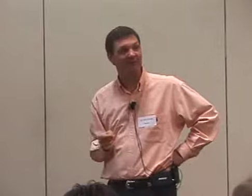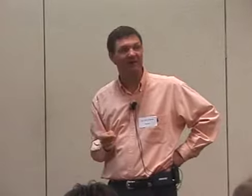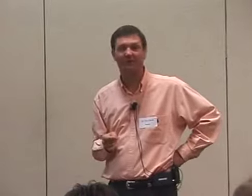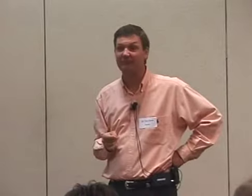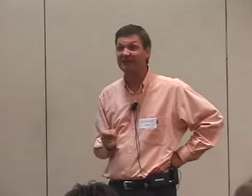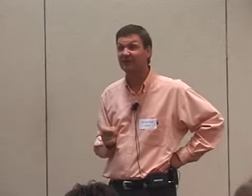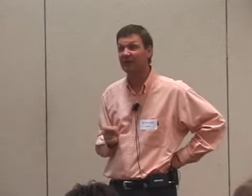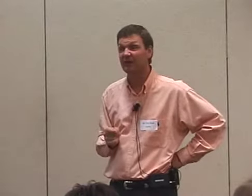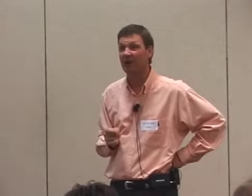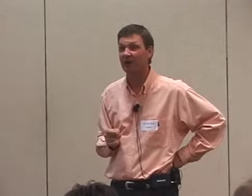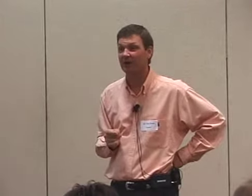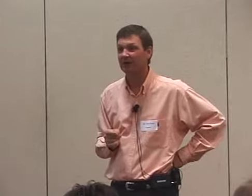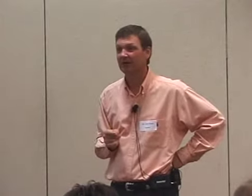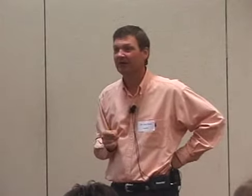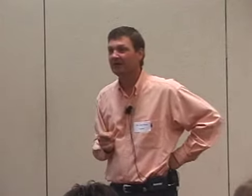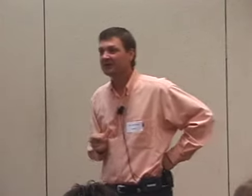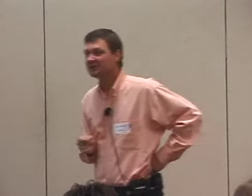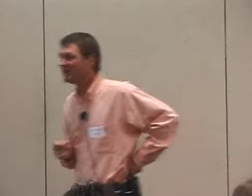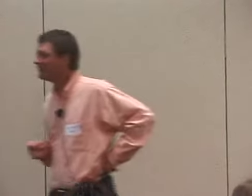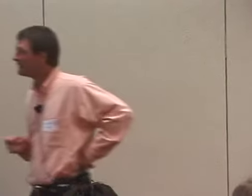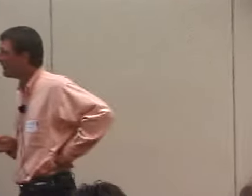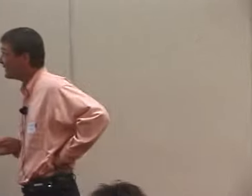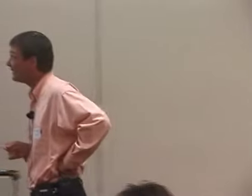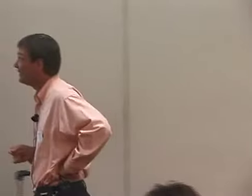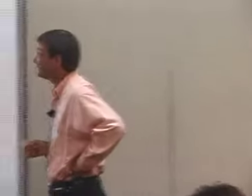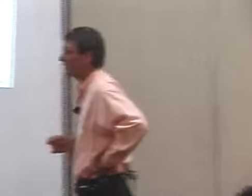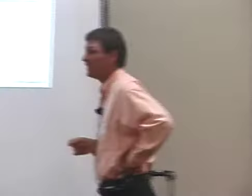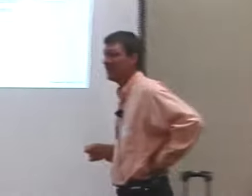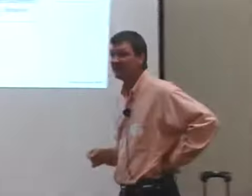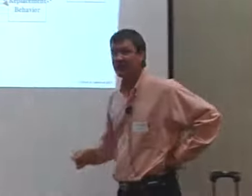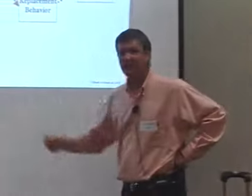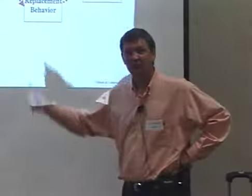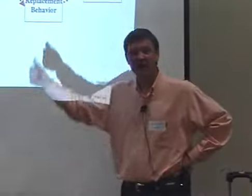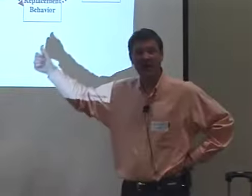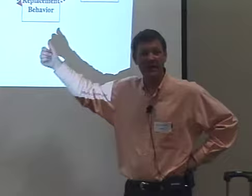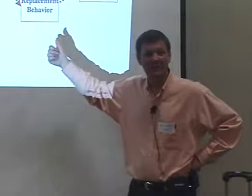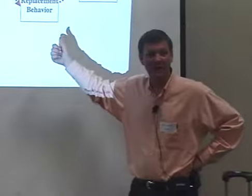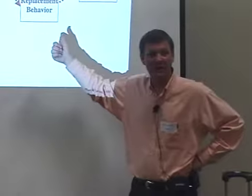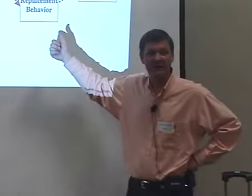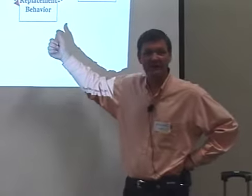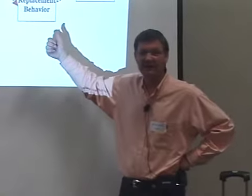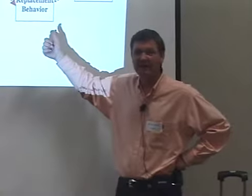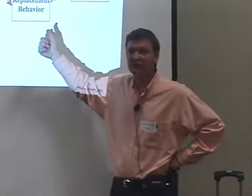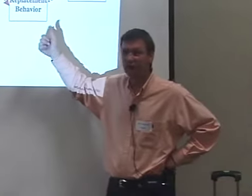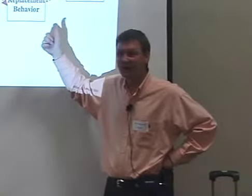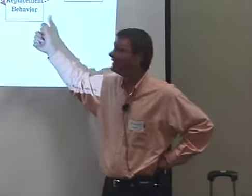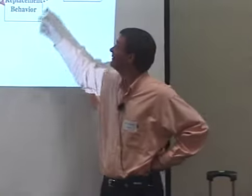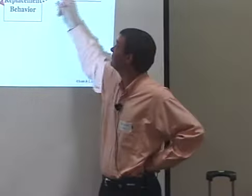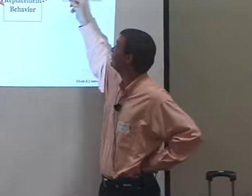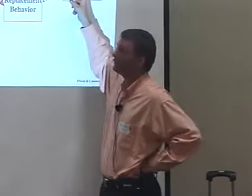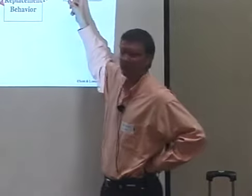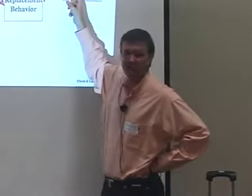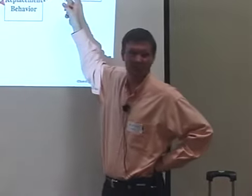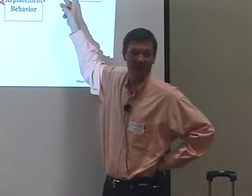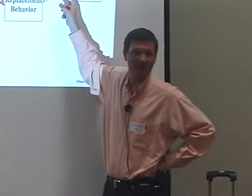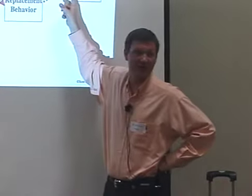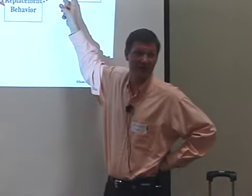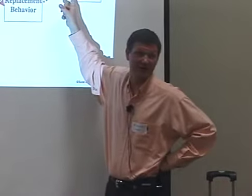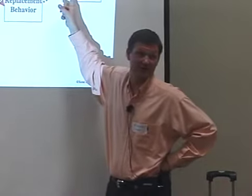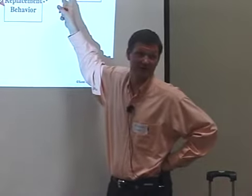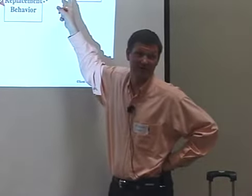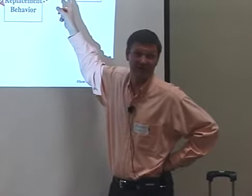makes it better, makes it a freeway. So now here's Eric. He's got a freeway in his brain that leads directly to